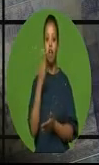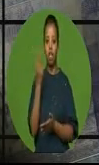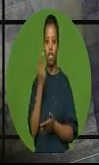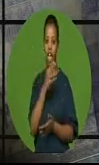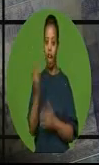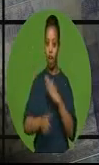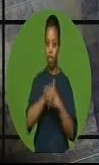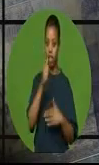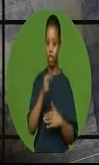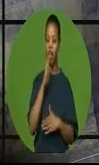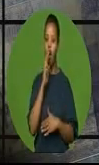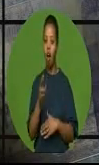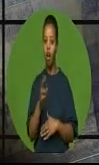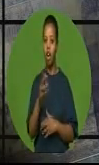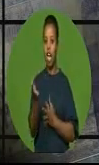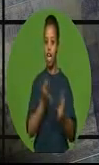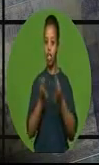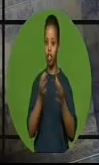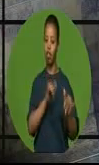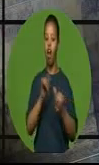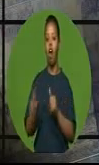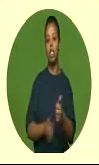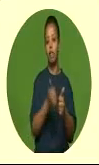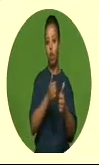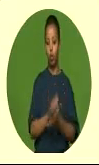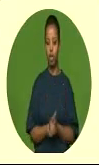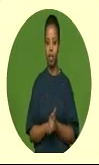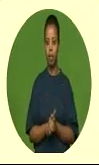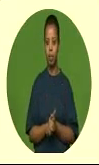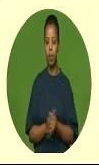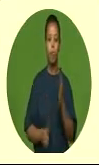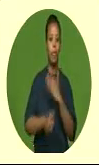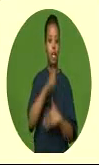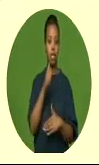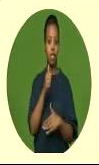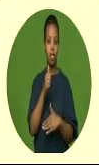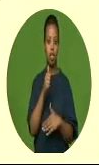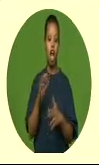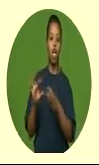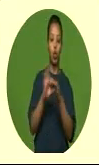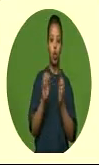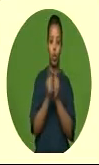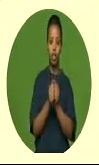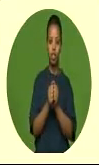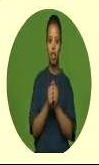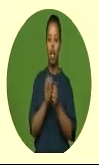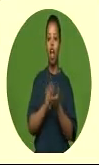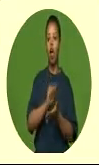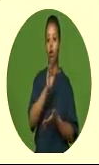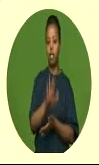advantages and risks are illustrated as follows. Risks associated with